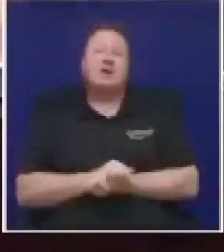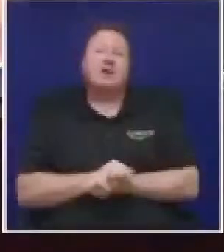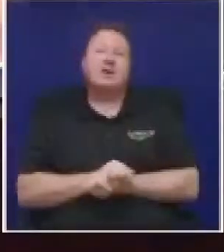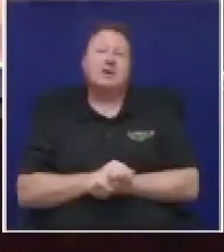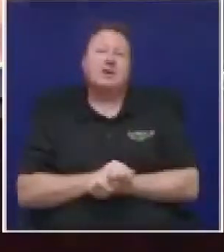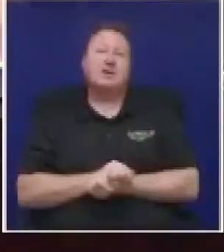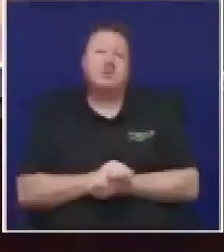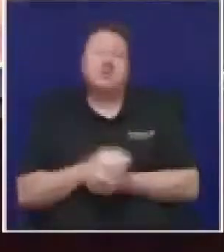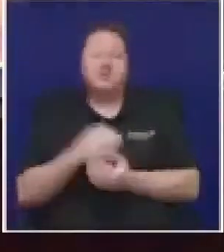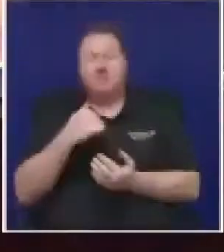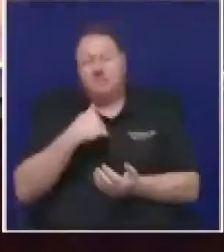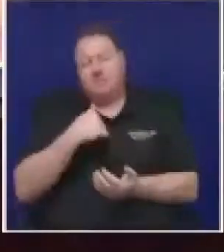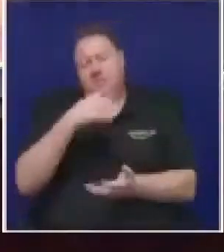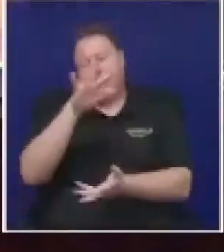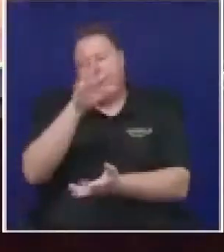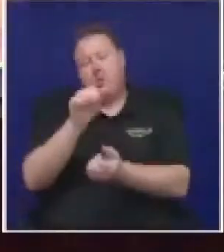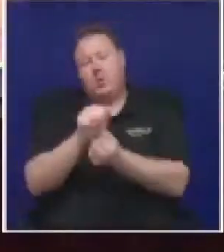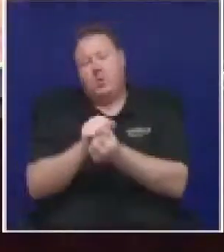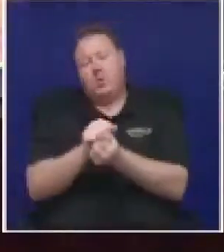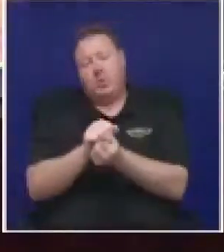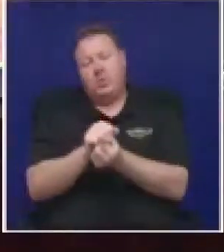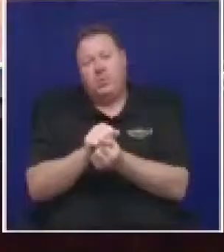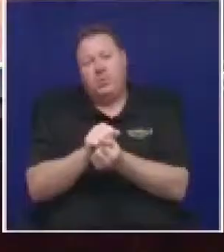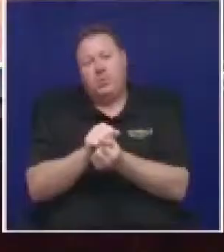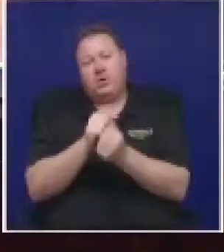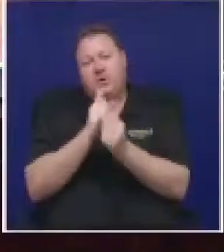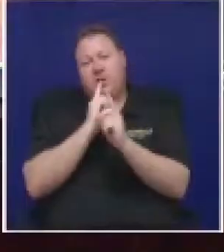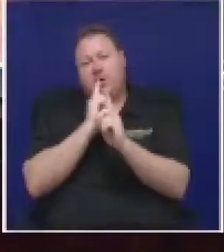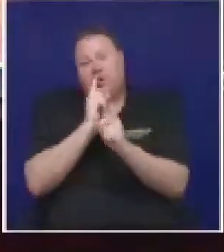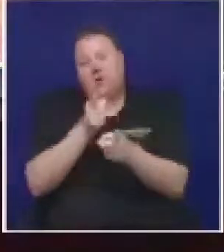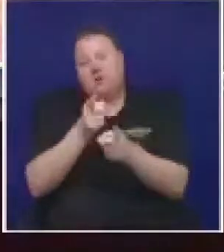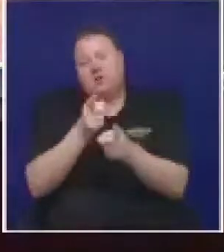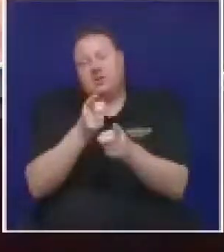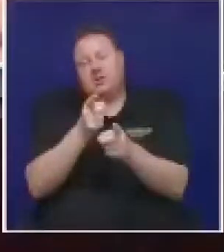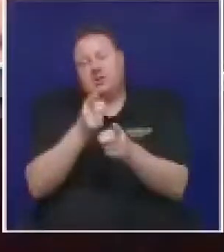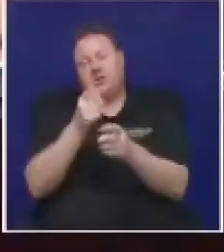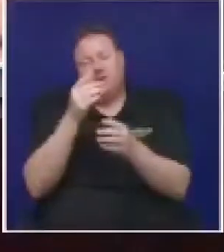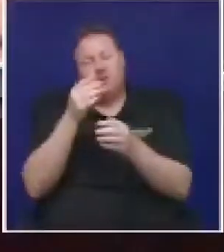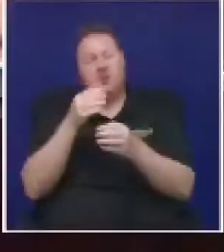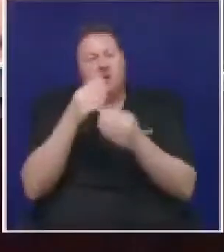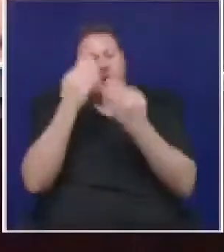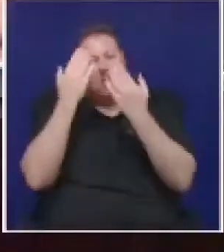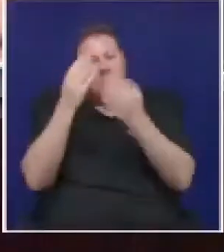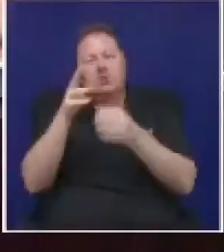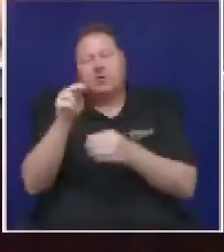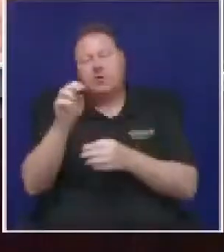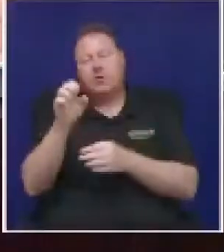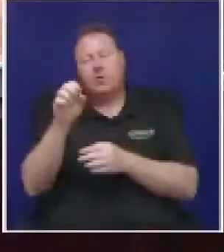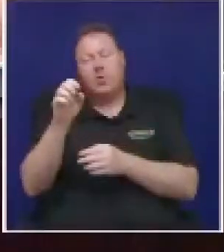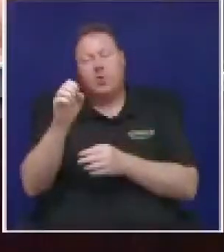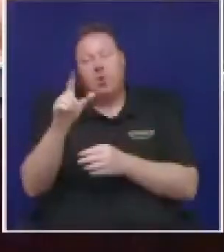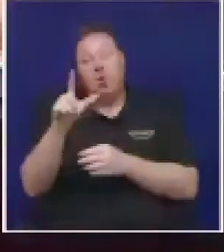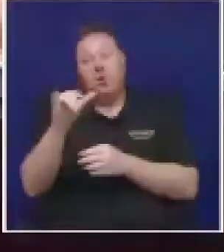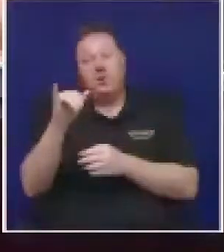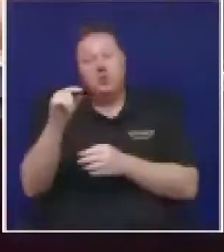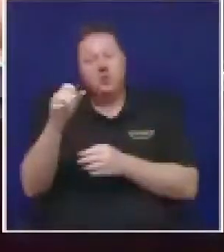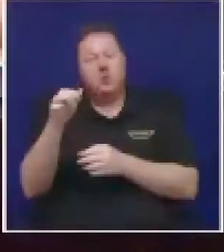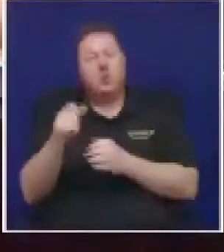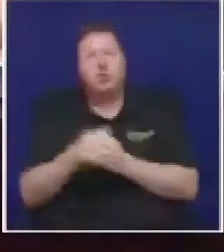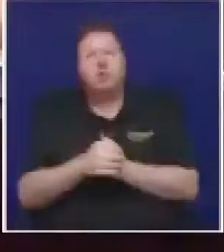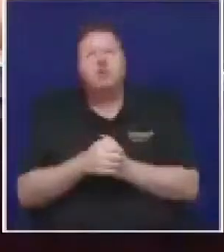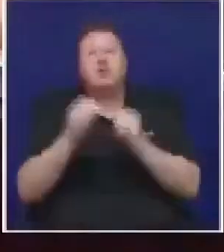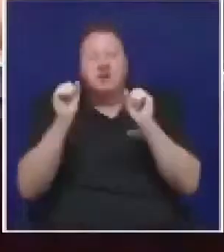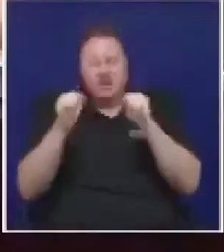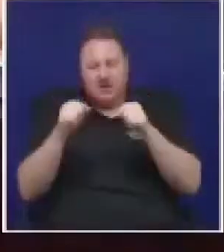let me conclude answering Honorable Nolichungu that, Honorable Nolichungu, yes, we have